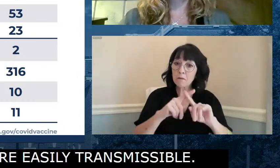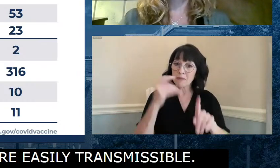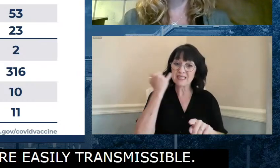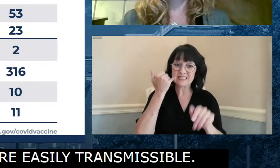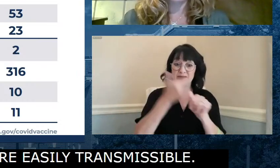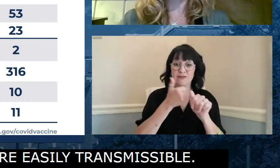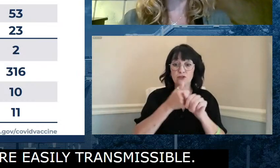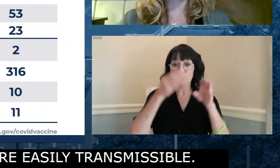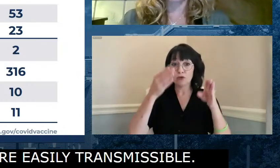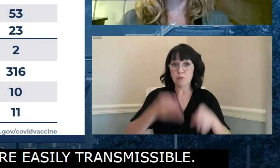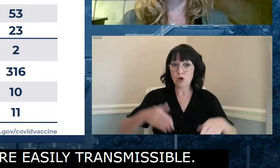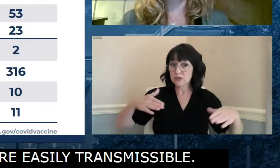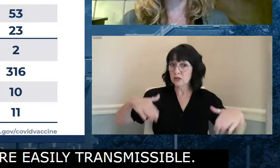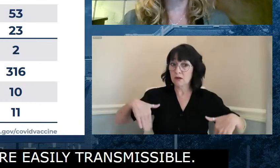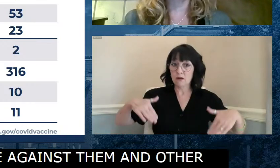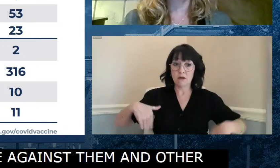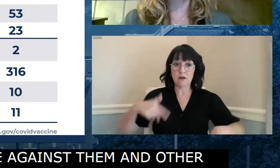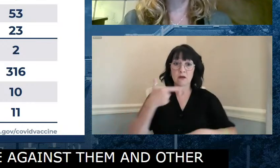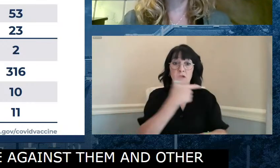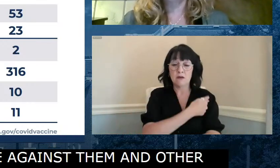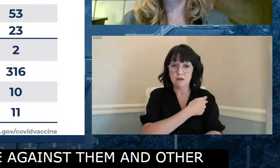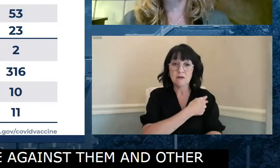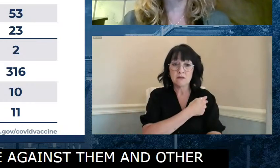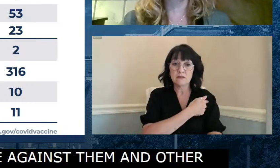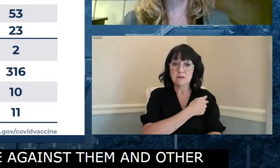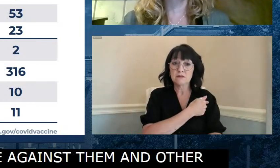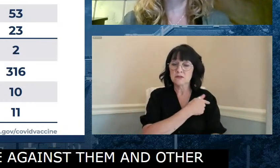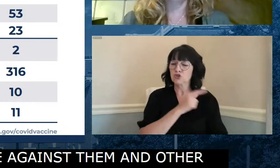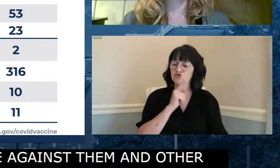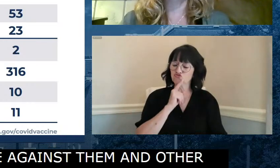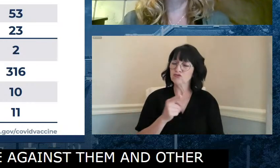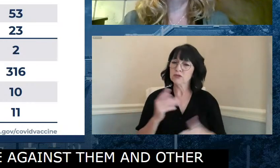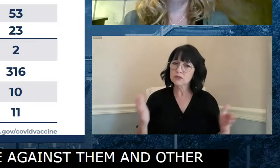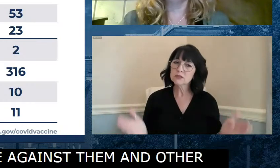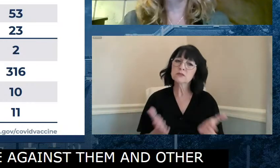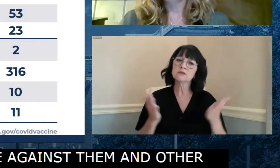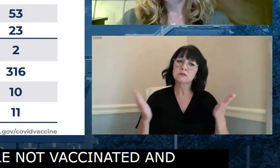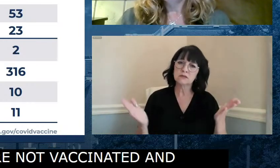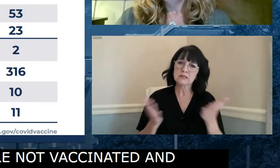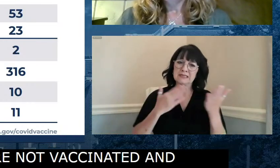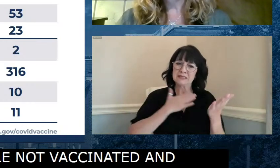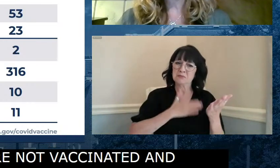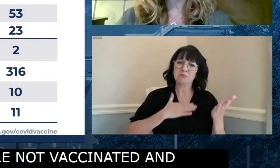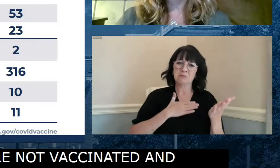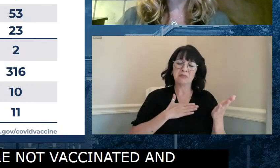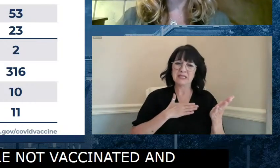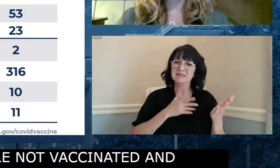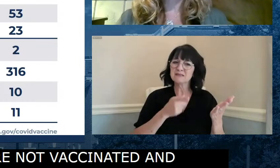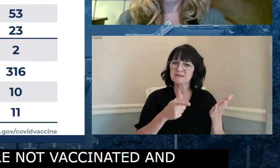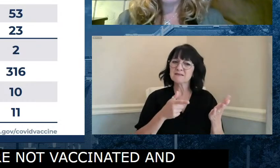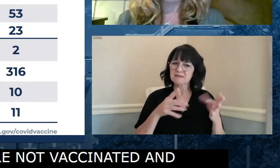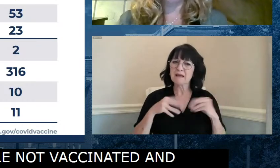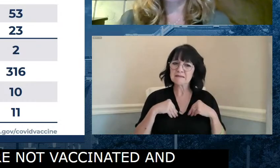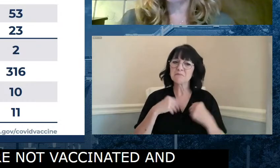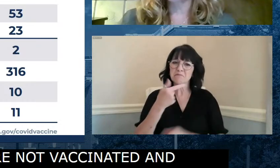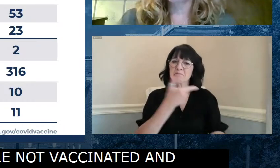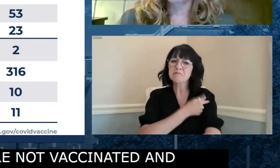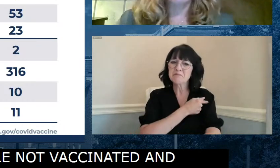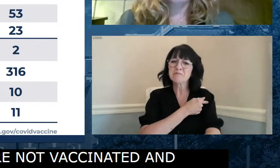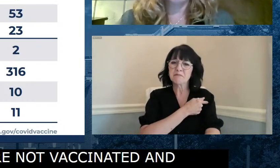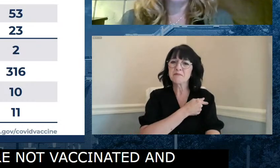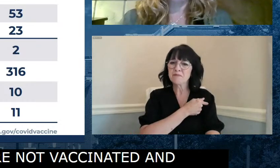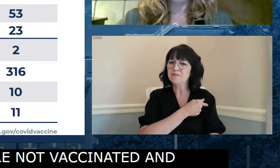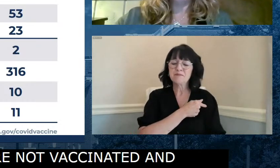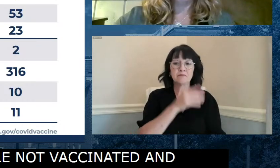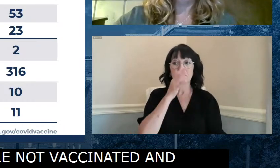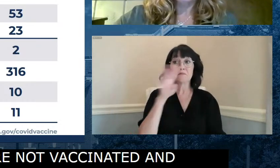vaccinated yet and are eligible, we really encourage you to get vaccinated now. So for our update this week